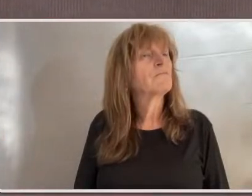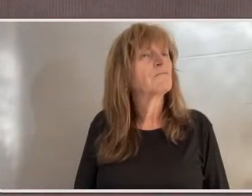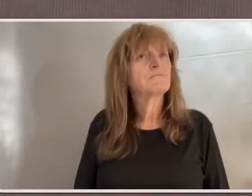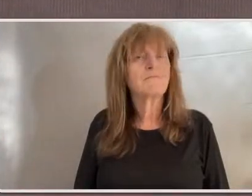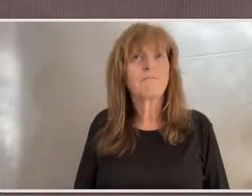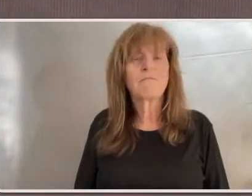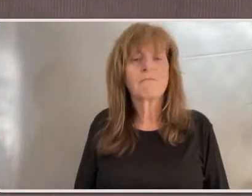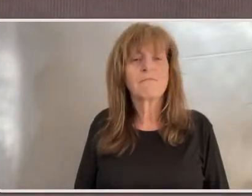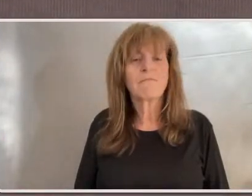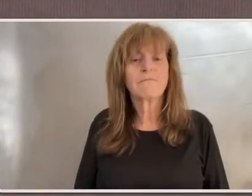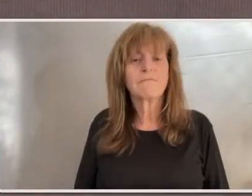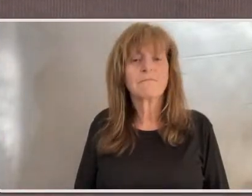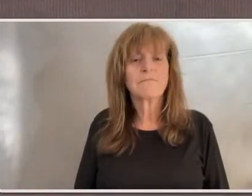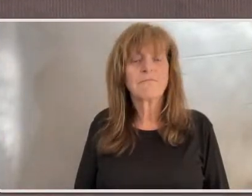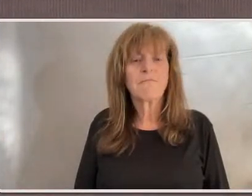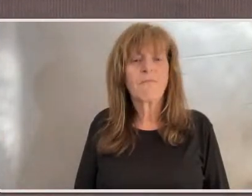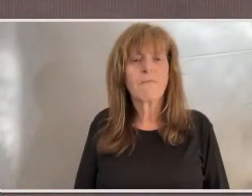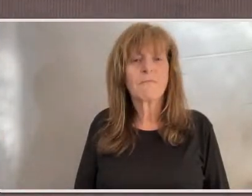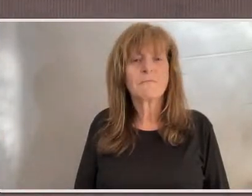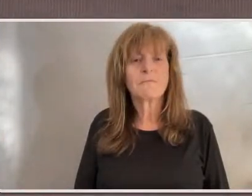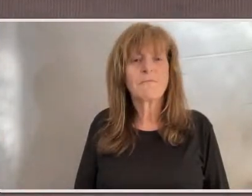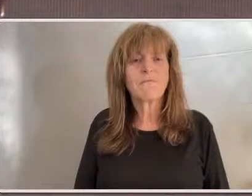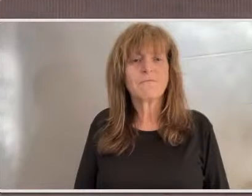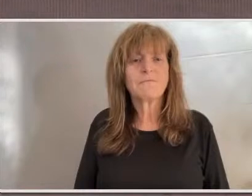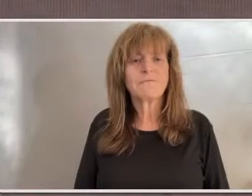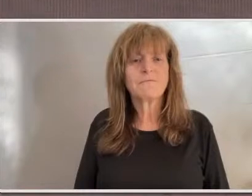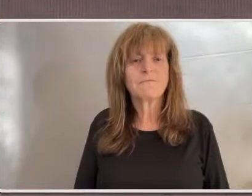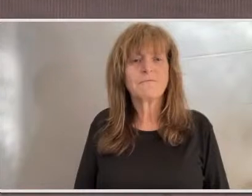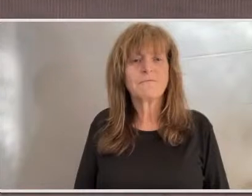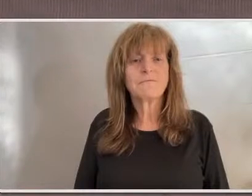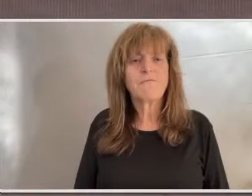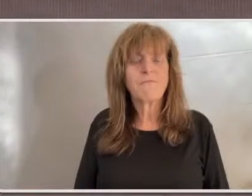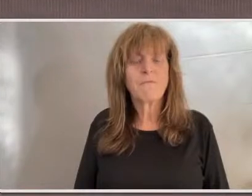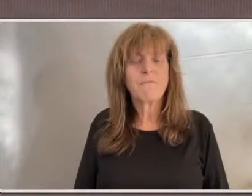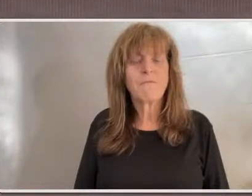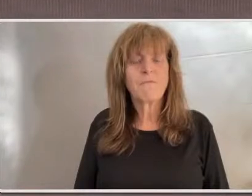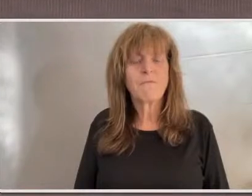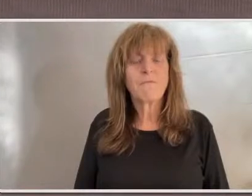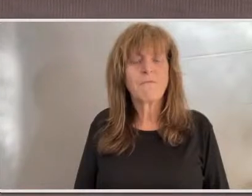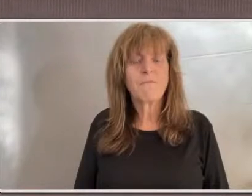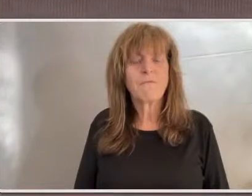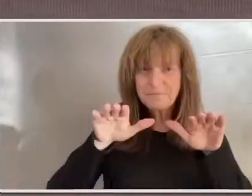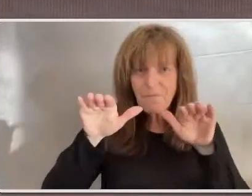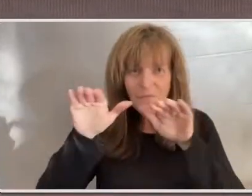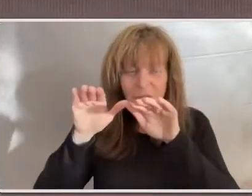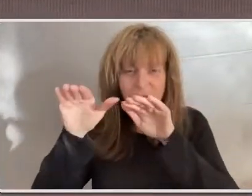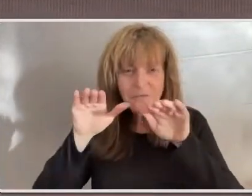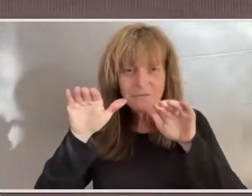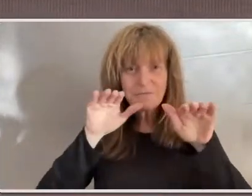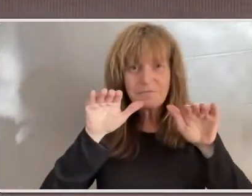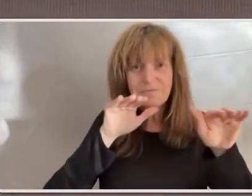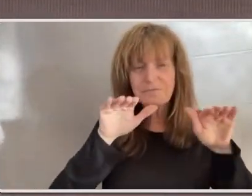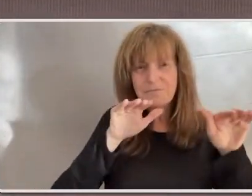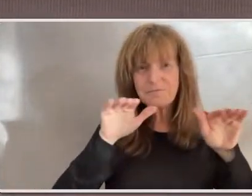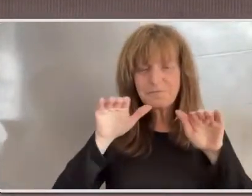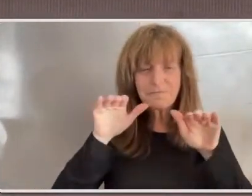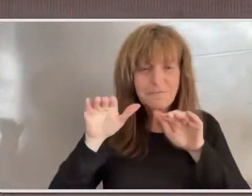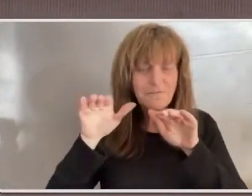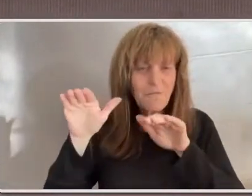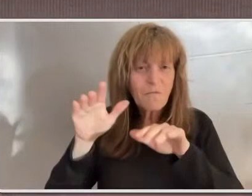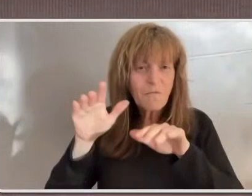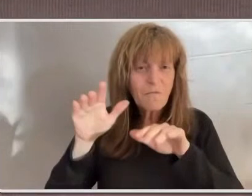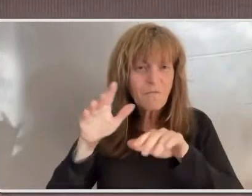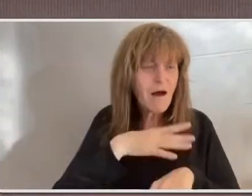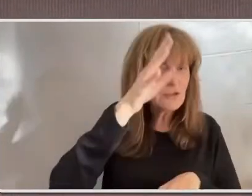Ladies and gentlemen, distinguished guests, mesdames et messieurs, distingués invités, j'ai le plaisir d'annoncer